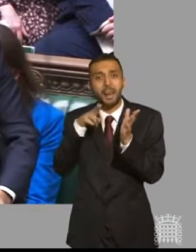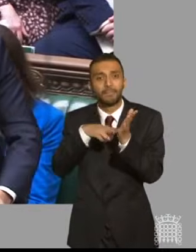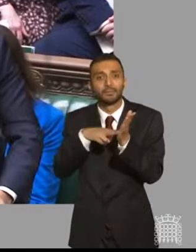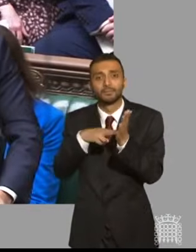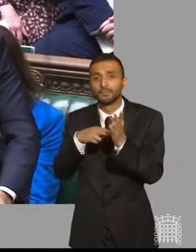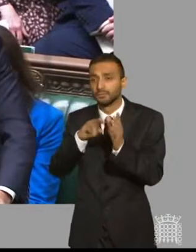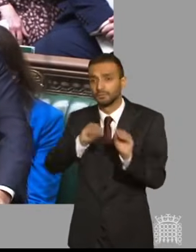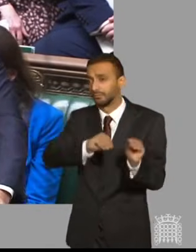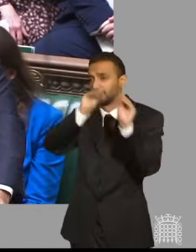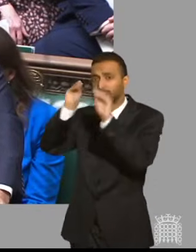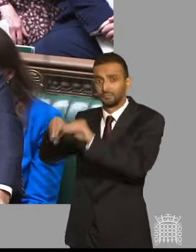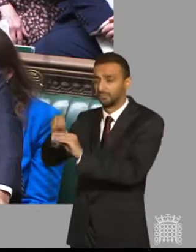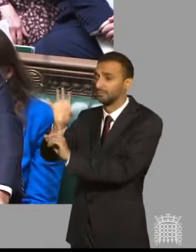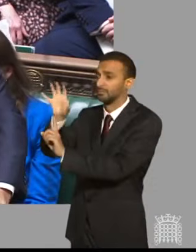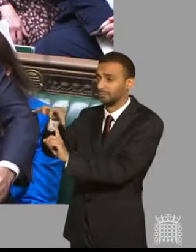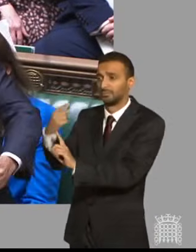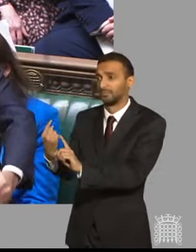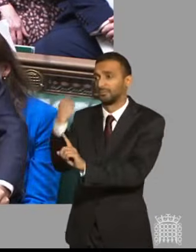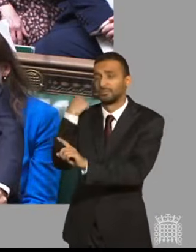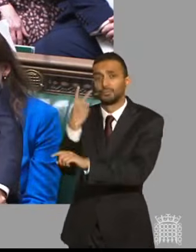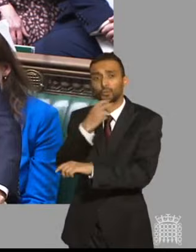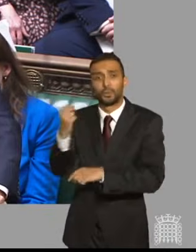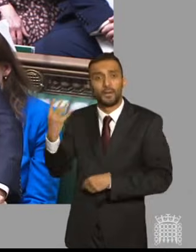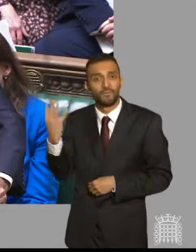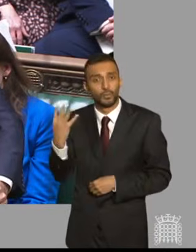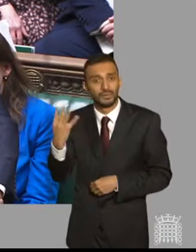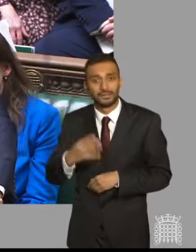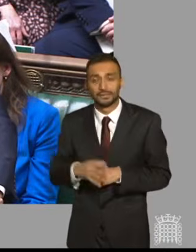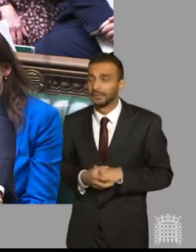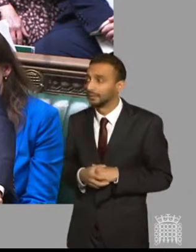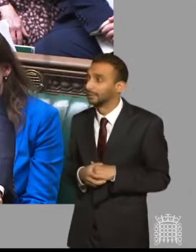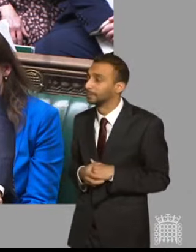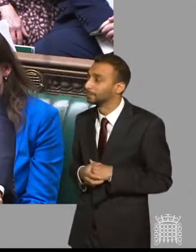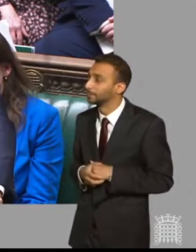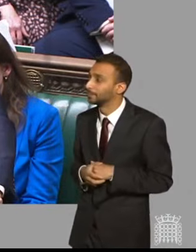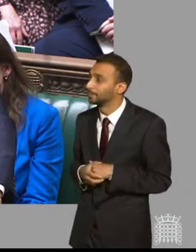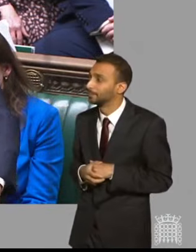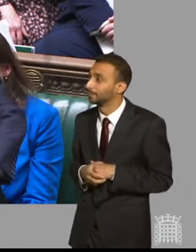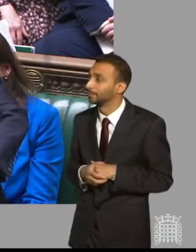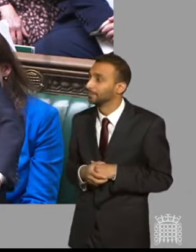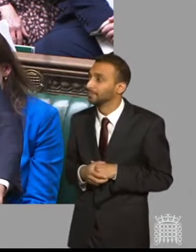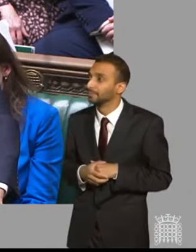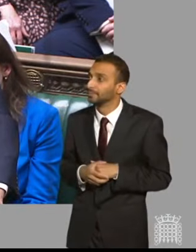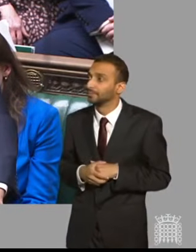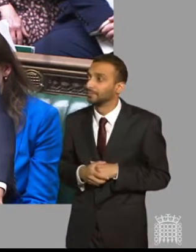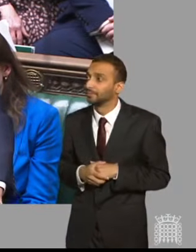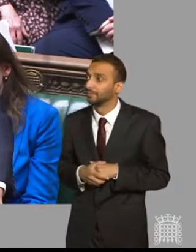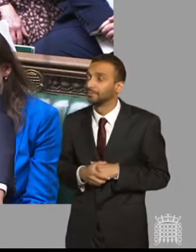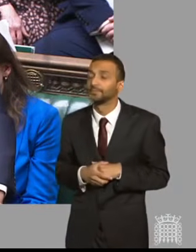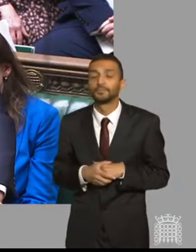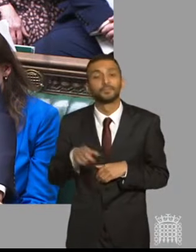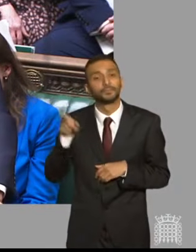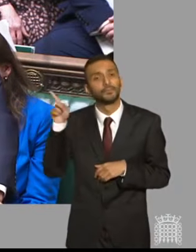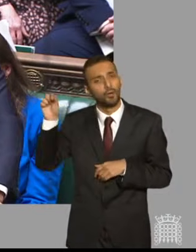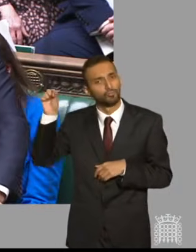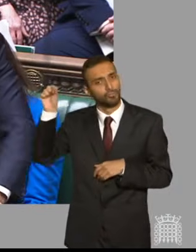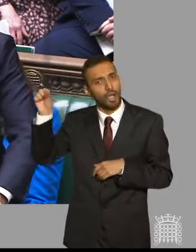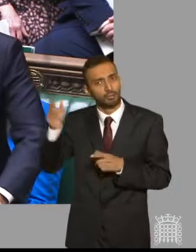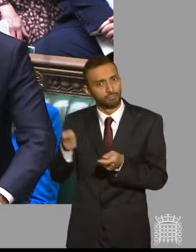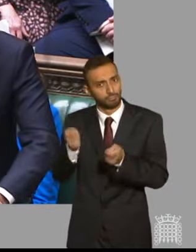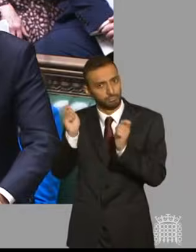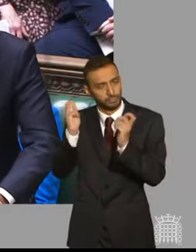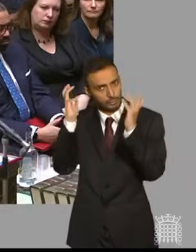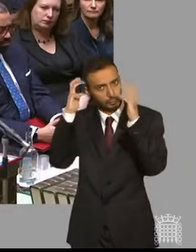to raise the concerns of his constituents, and I want to assure him that we want asylum accommodation to have as little impact as possible on the